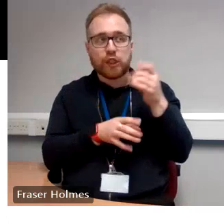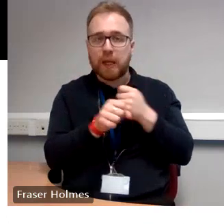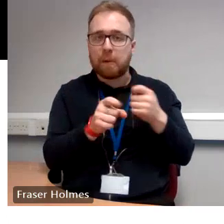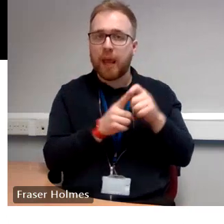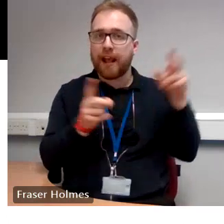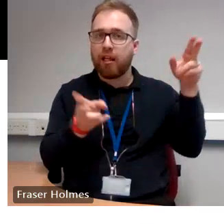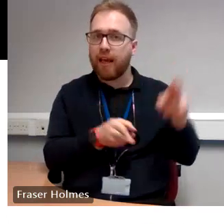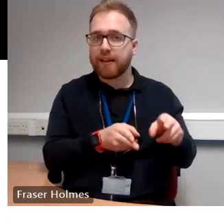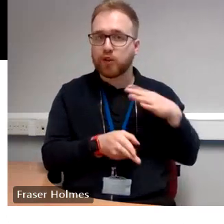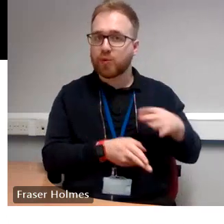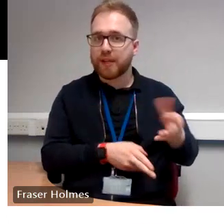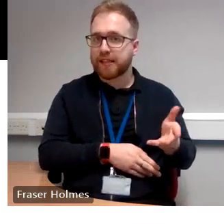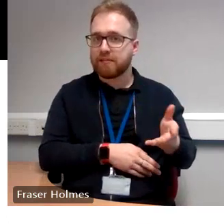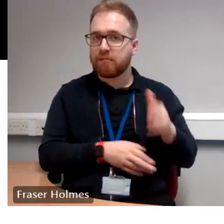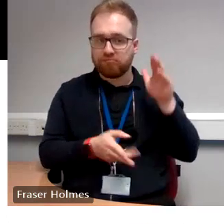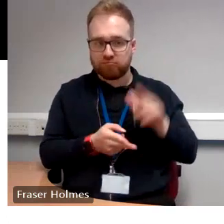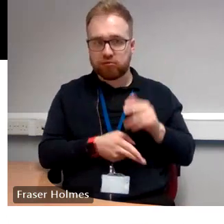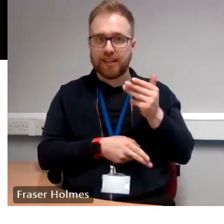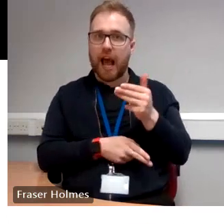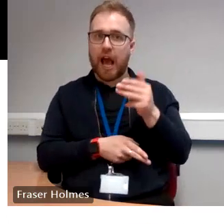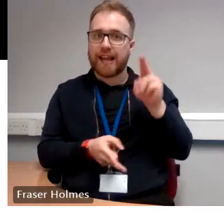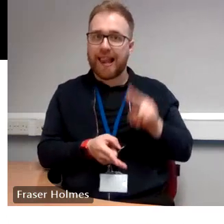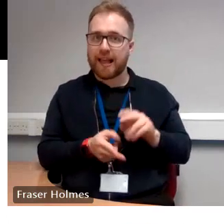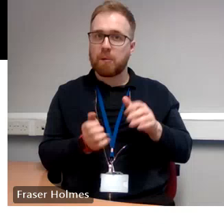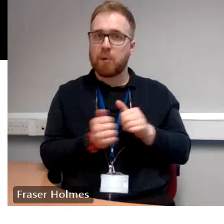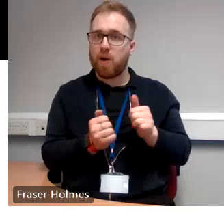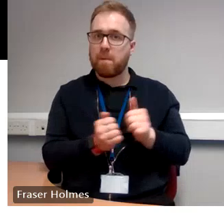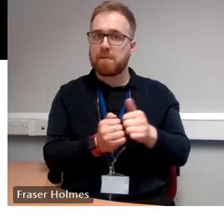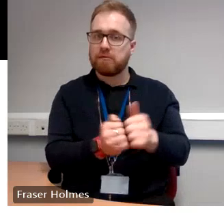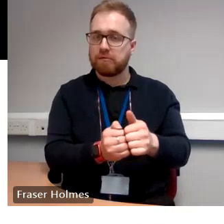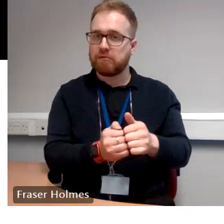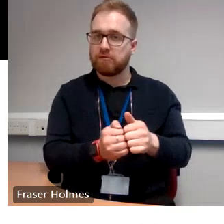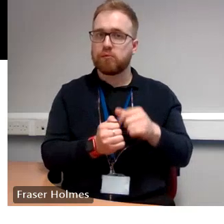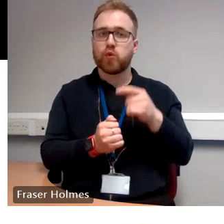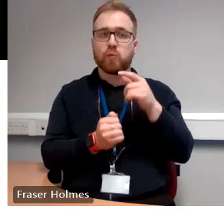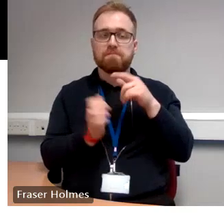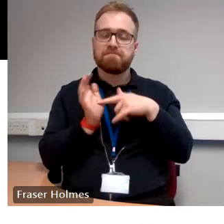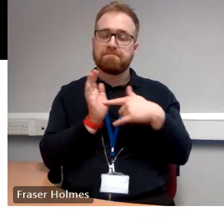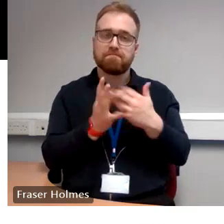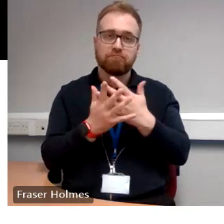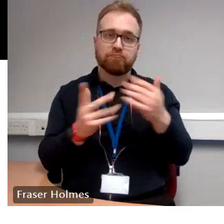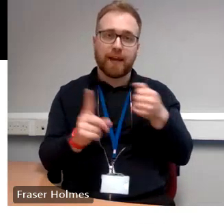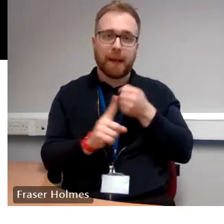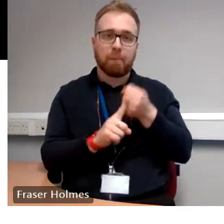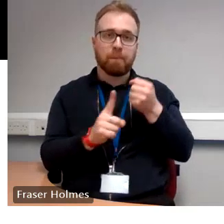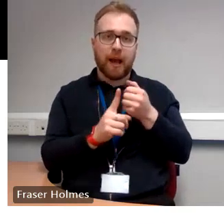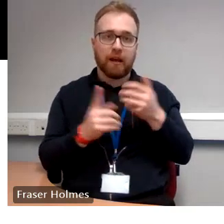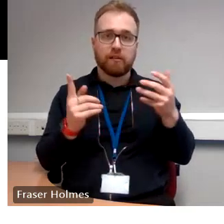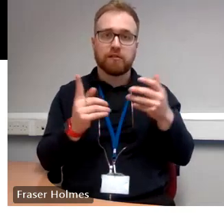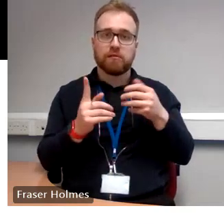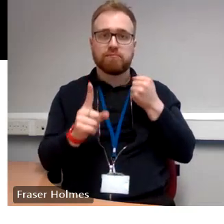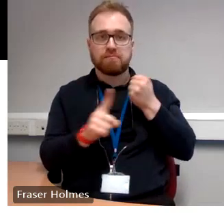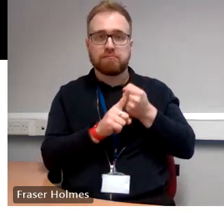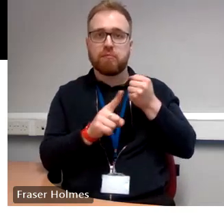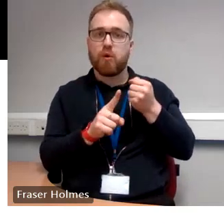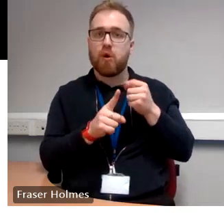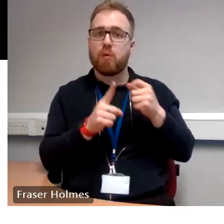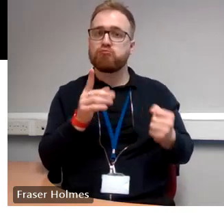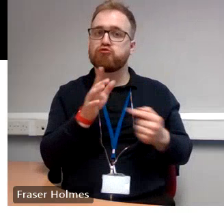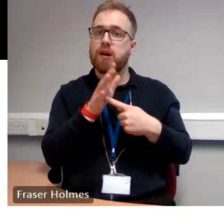was reduced by 9. So it just goes to show how much impact social prescribers are having on primary care, and